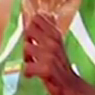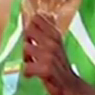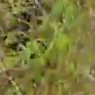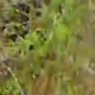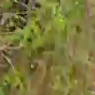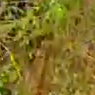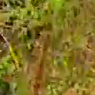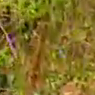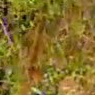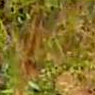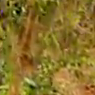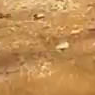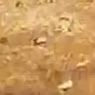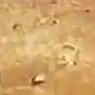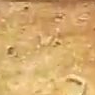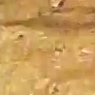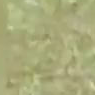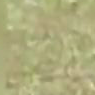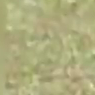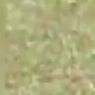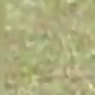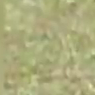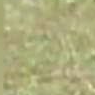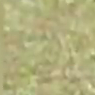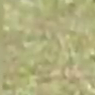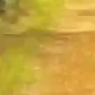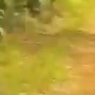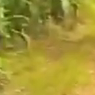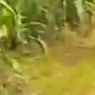but I had to overcome it. I won many races, but no